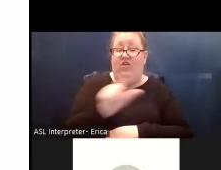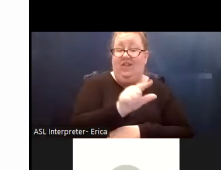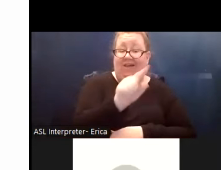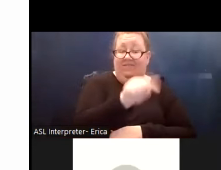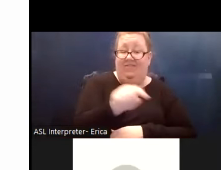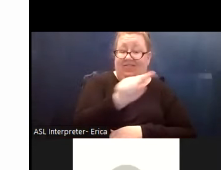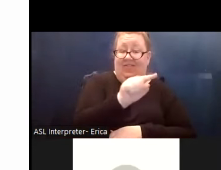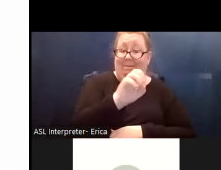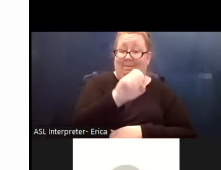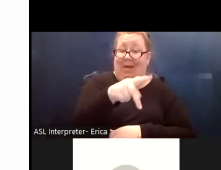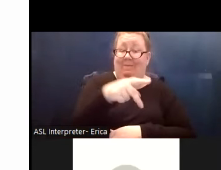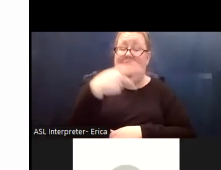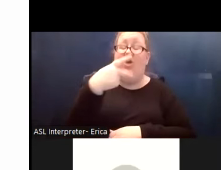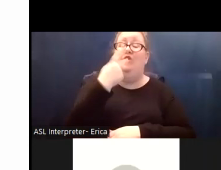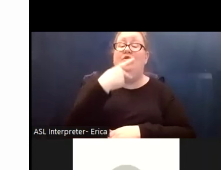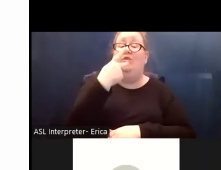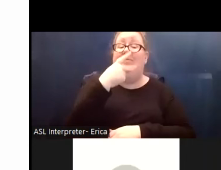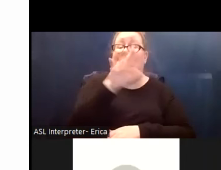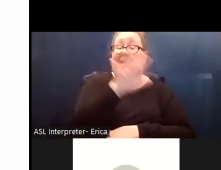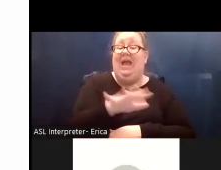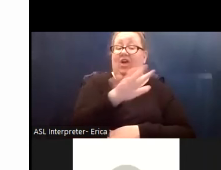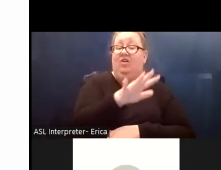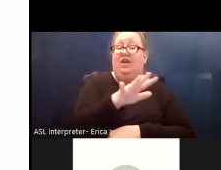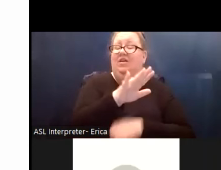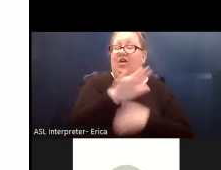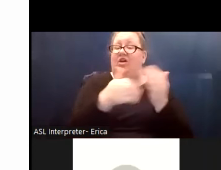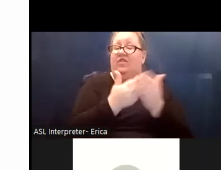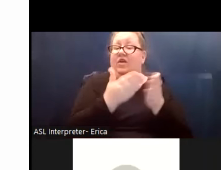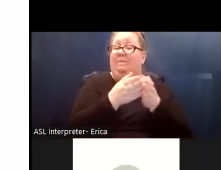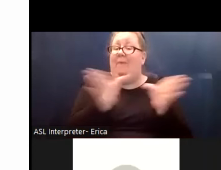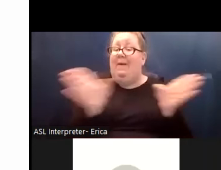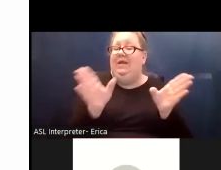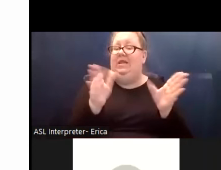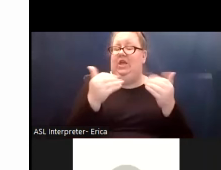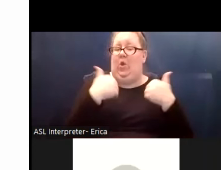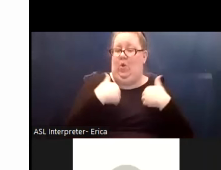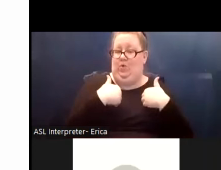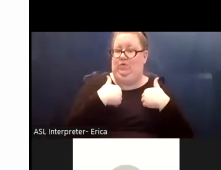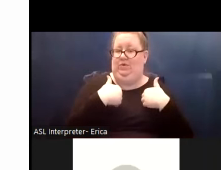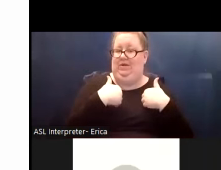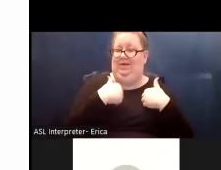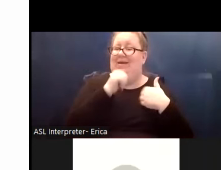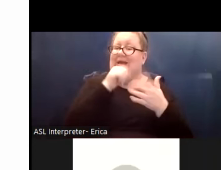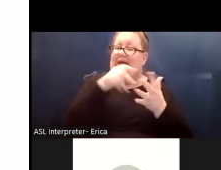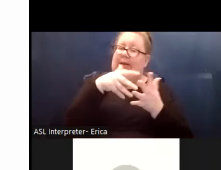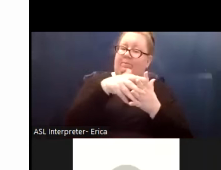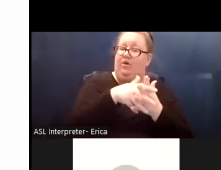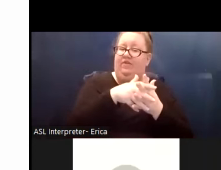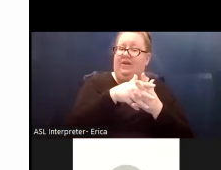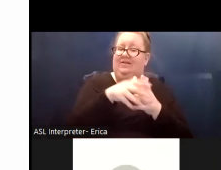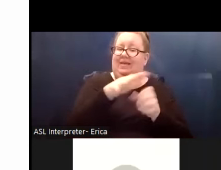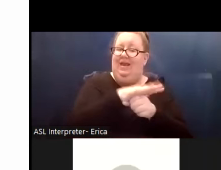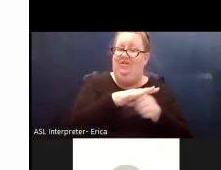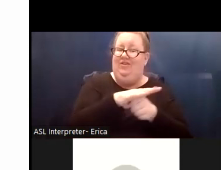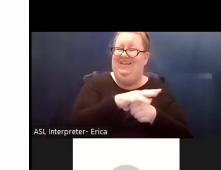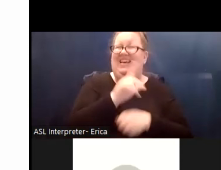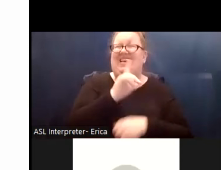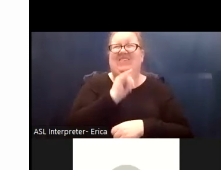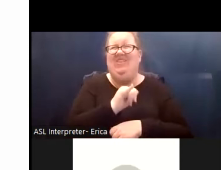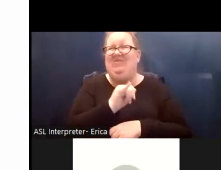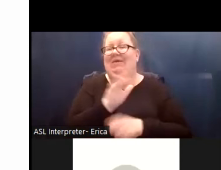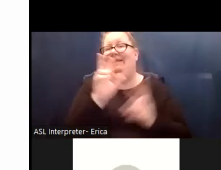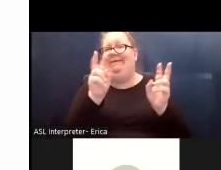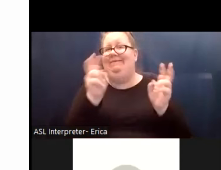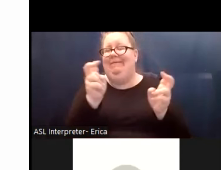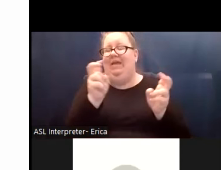areas are all publicly owned impervious surfaces, which are essentially the low-hanging fruit of